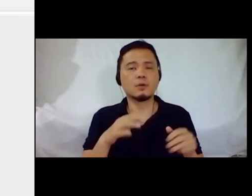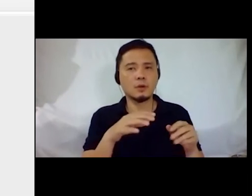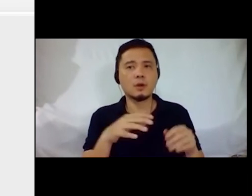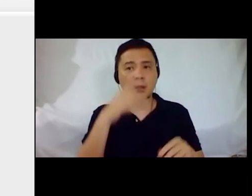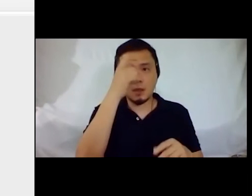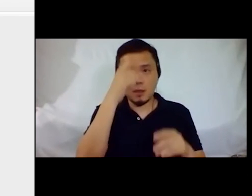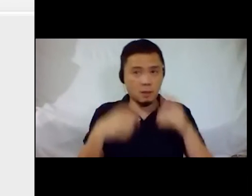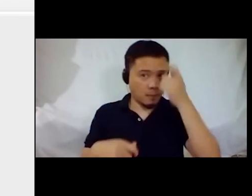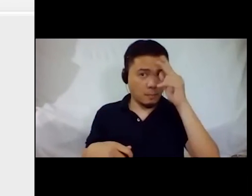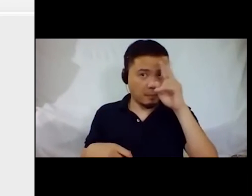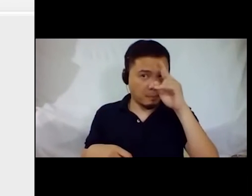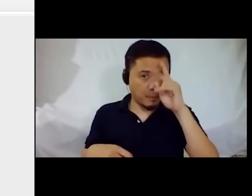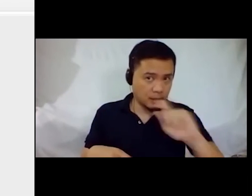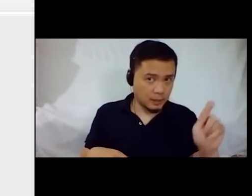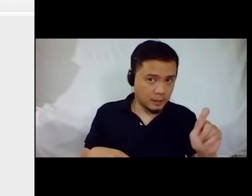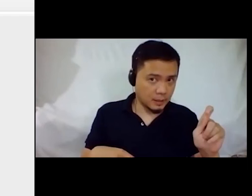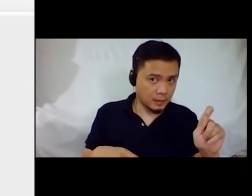pencil or ballpoint pen